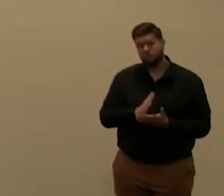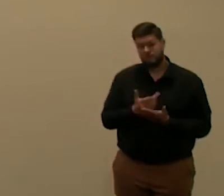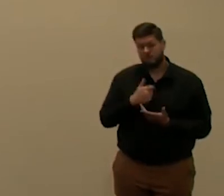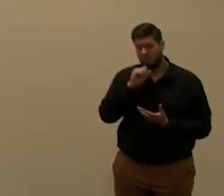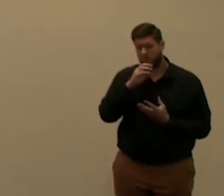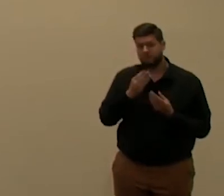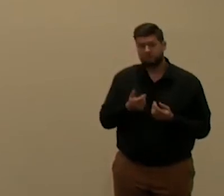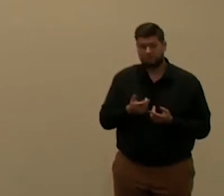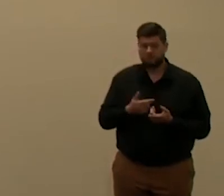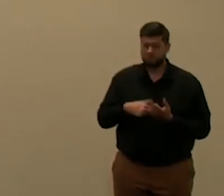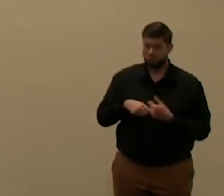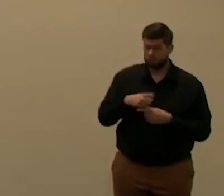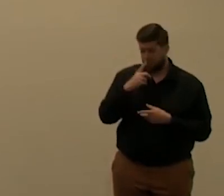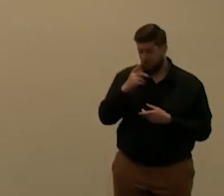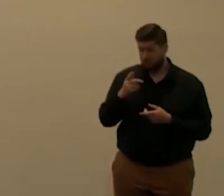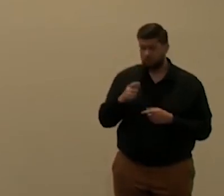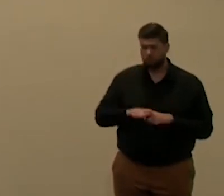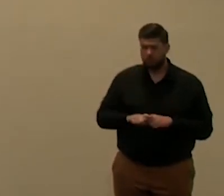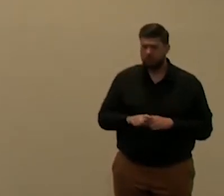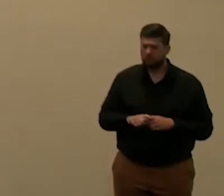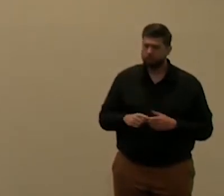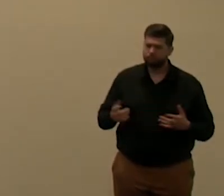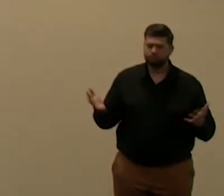how you can bring people together as well.